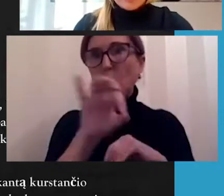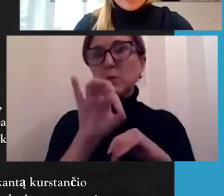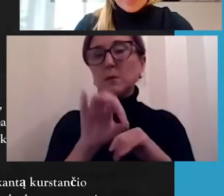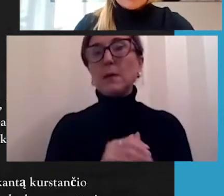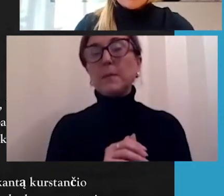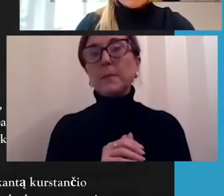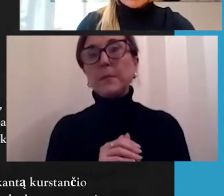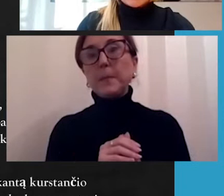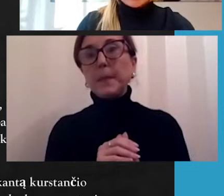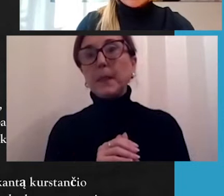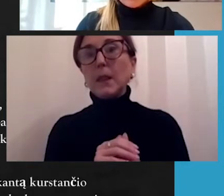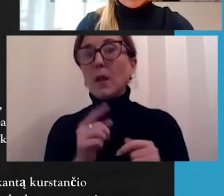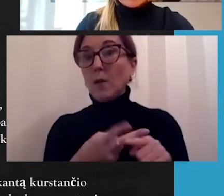responsibility.